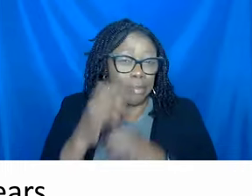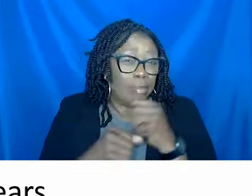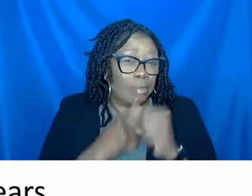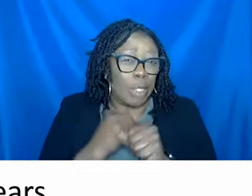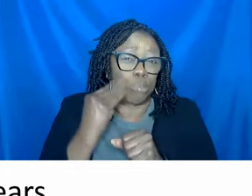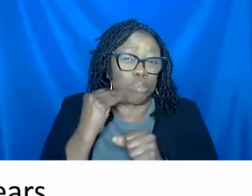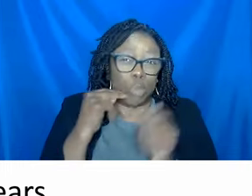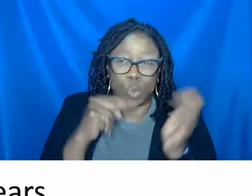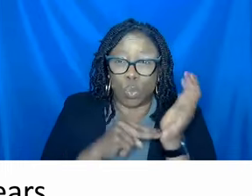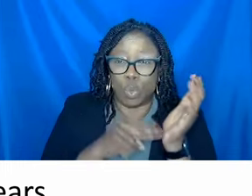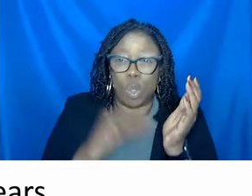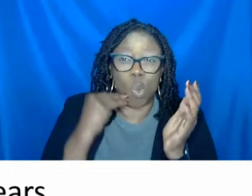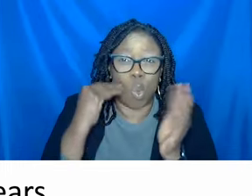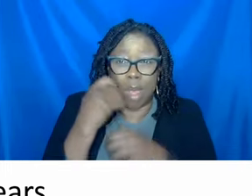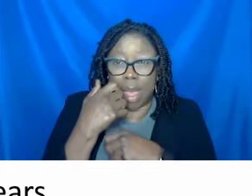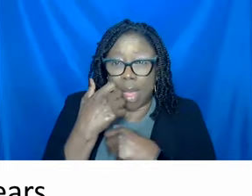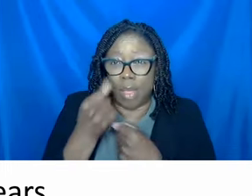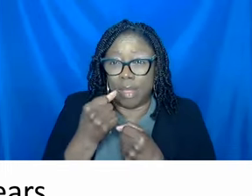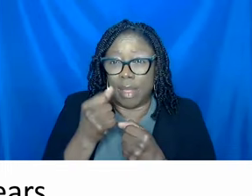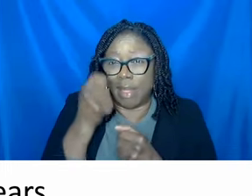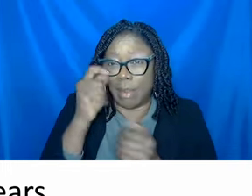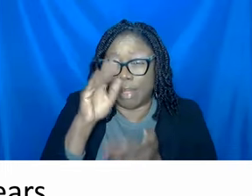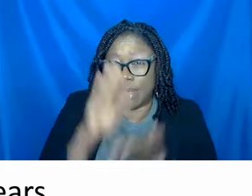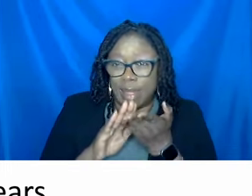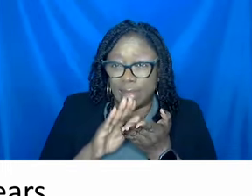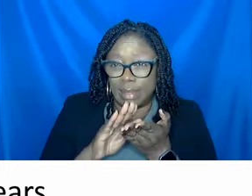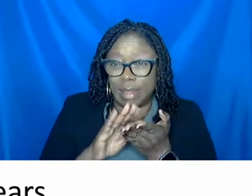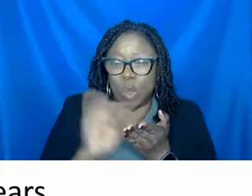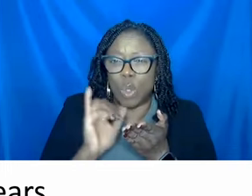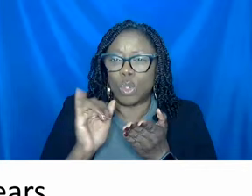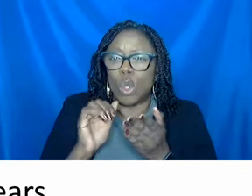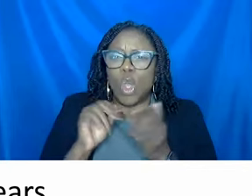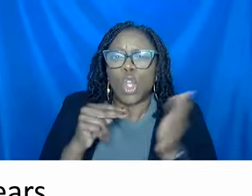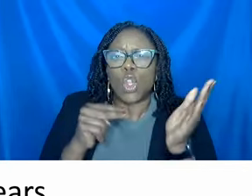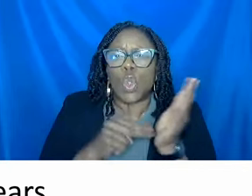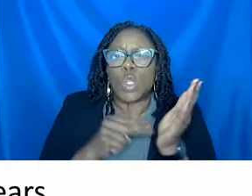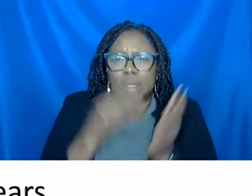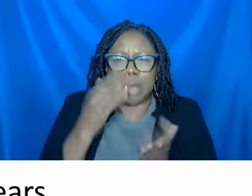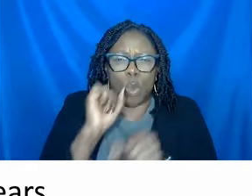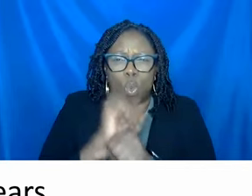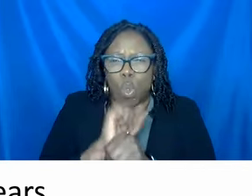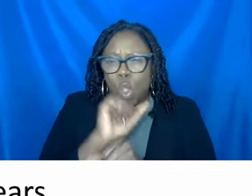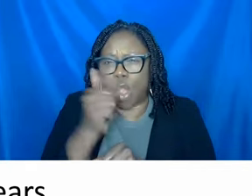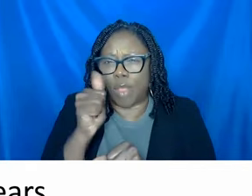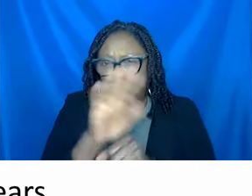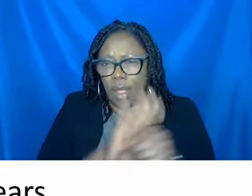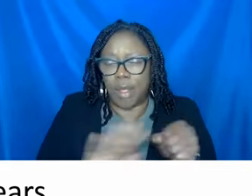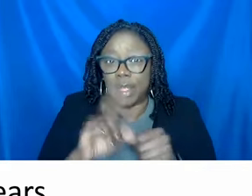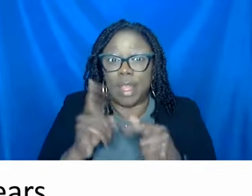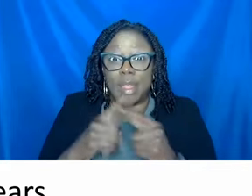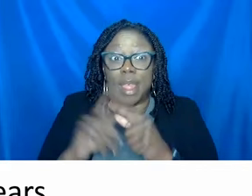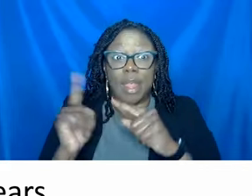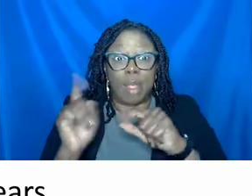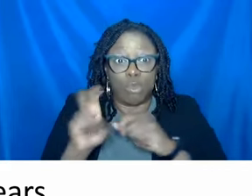nursing. Home health was a little bit less. And this kind of goes to my point that nurses may have worked in other areas and then came to